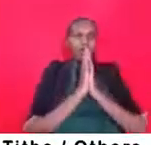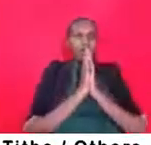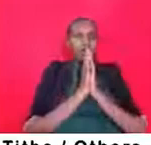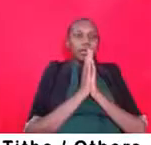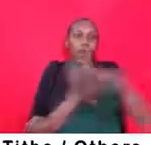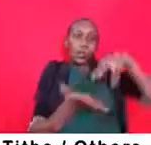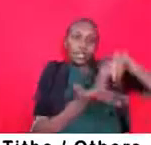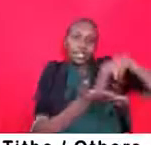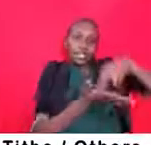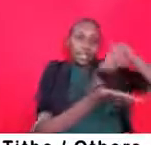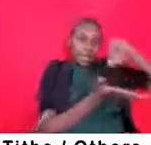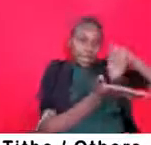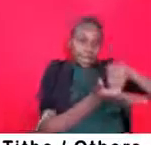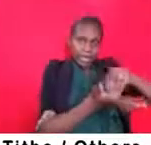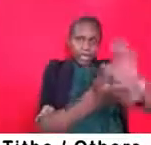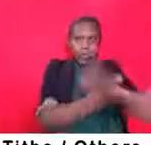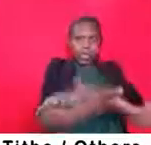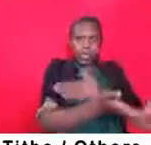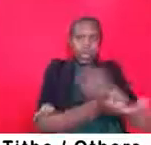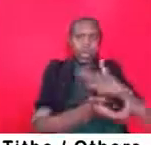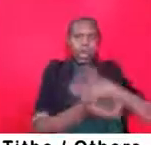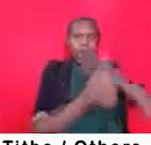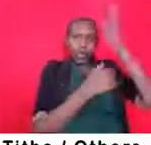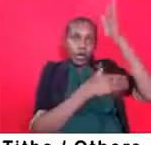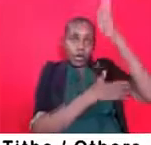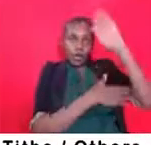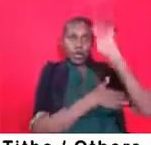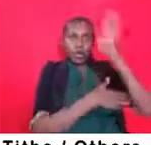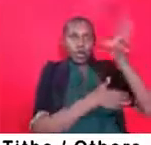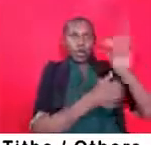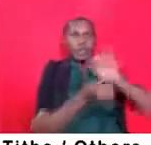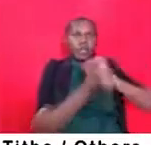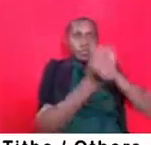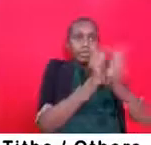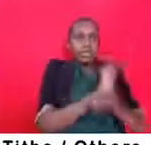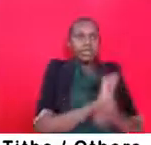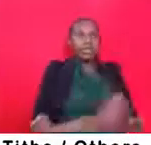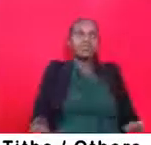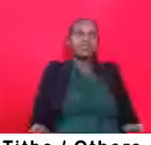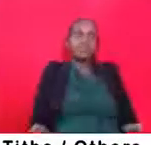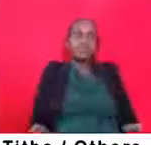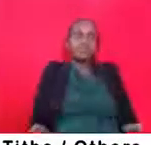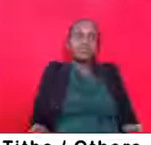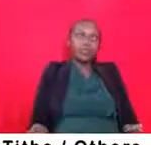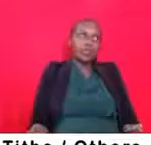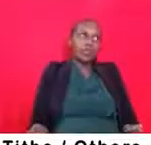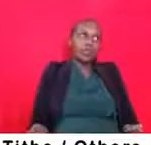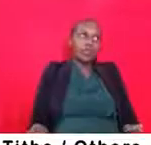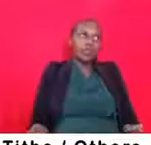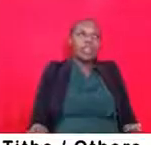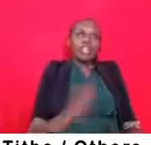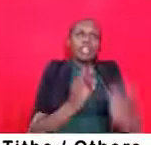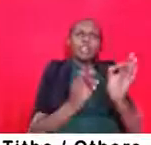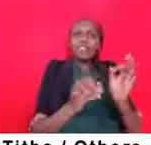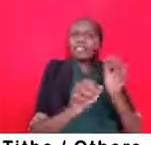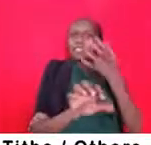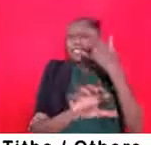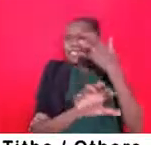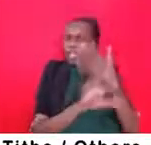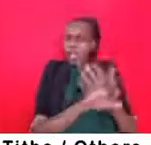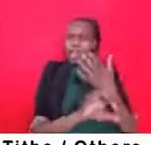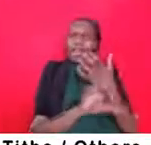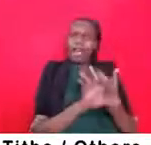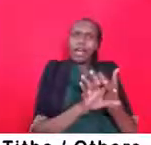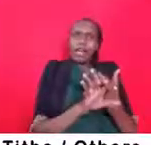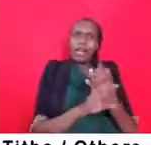So tusimame tena, tuimbe, I know my God will turn it around. Hata kama inaonekana haiwezekani,